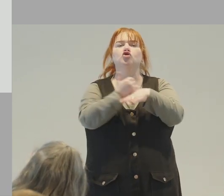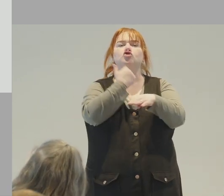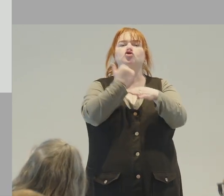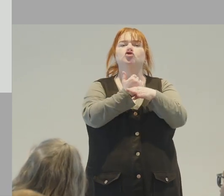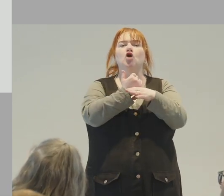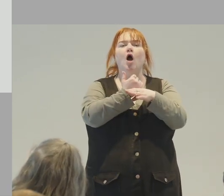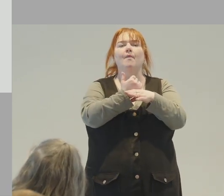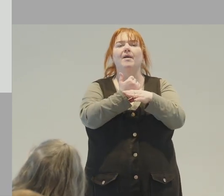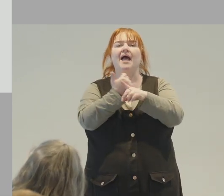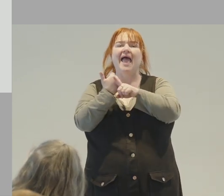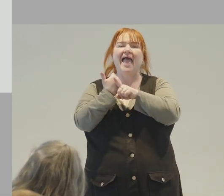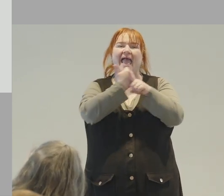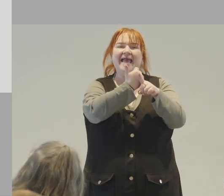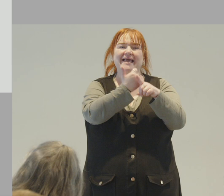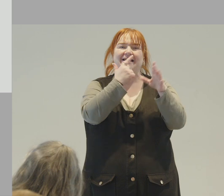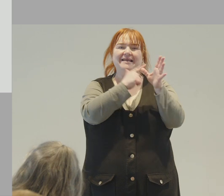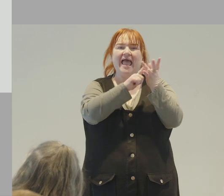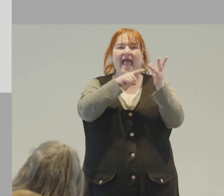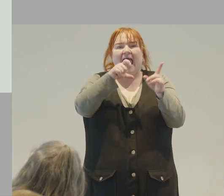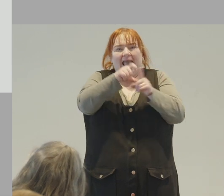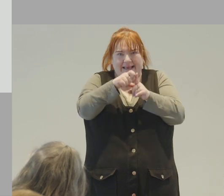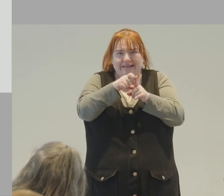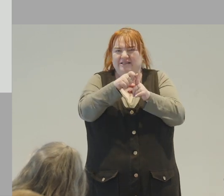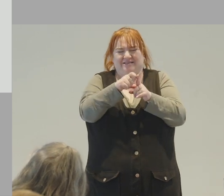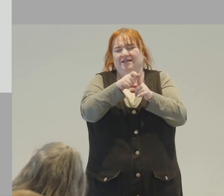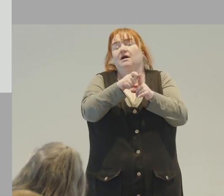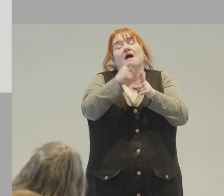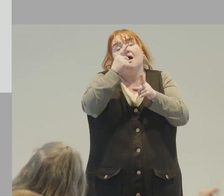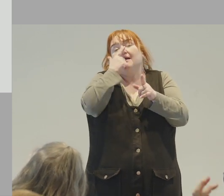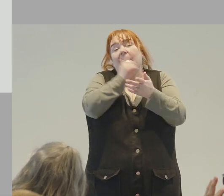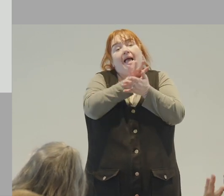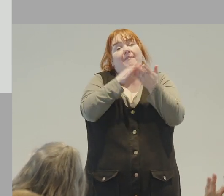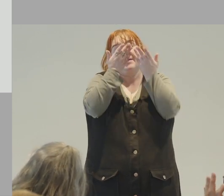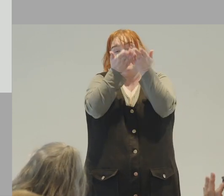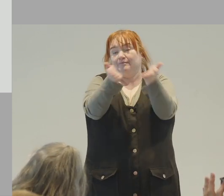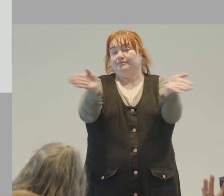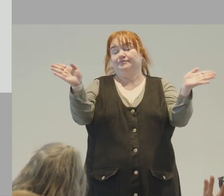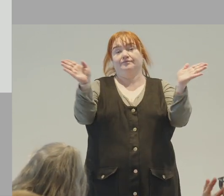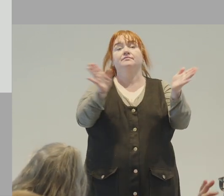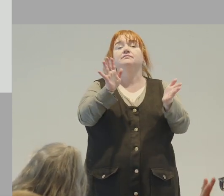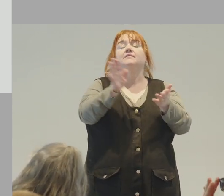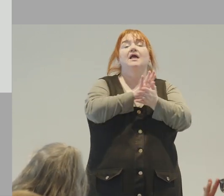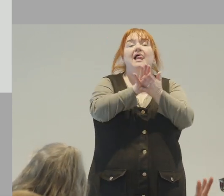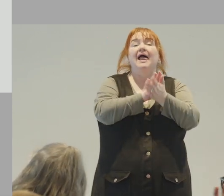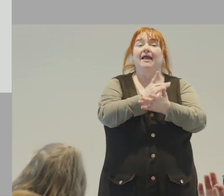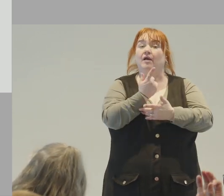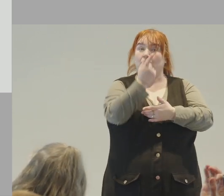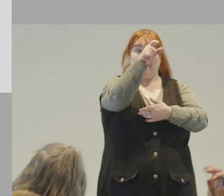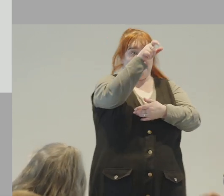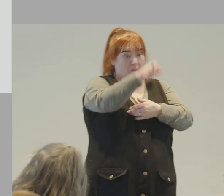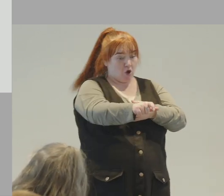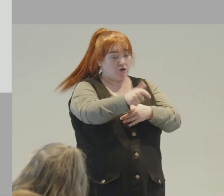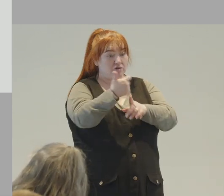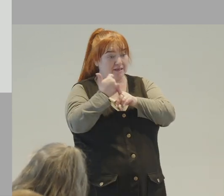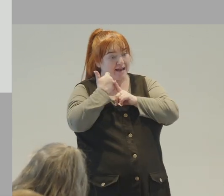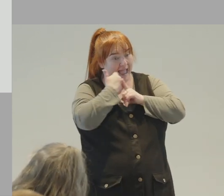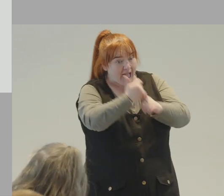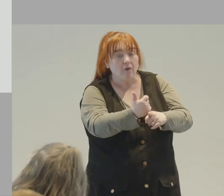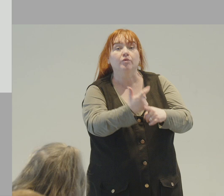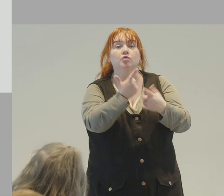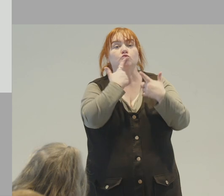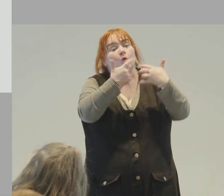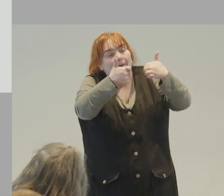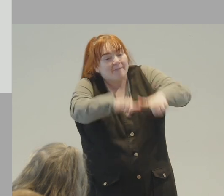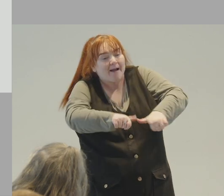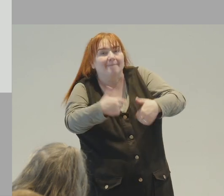to. But what I'm talking about here is that it can be somebody who specifically helps you to do your job. So for example, if somebody